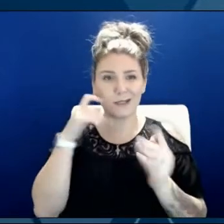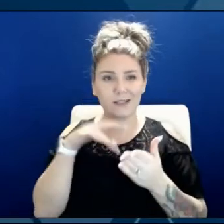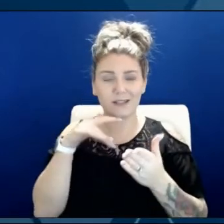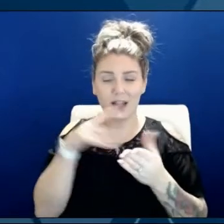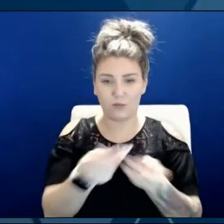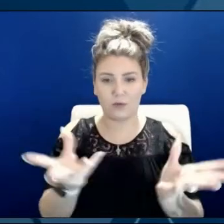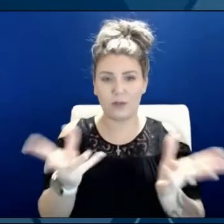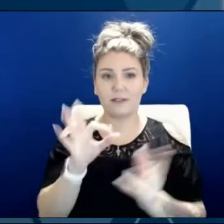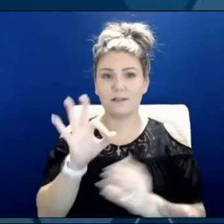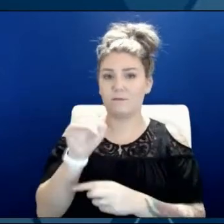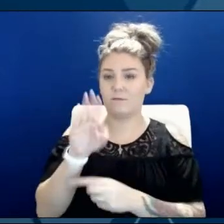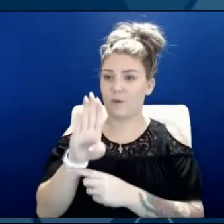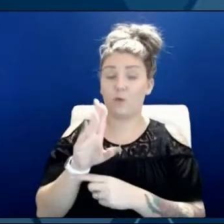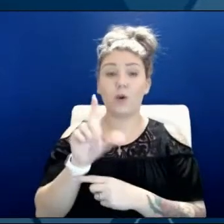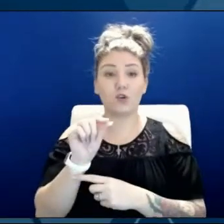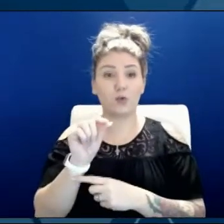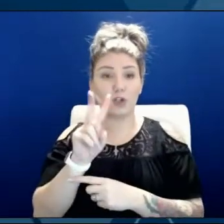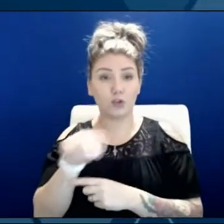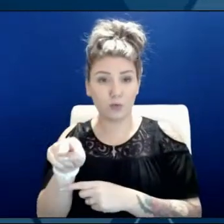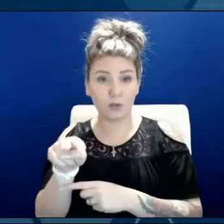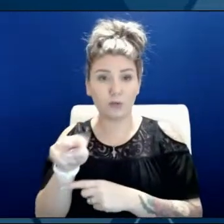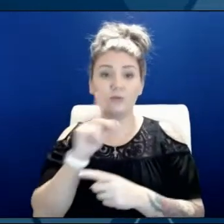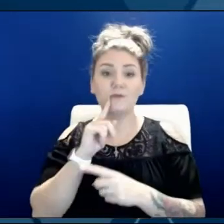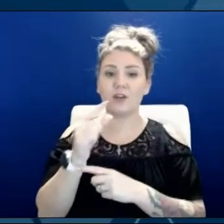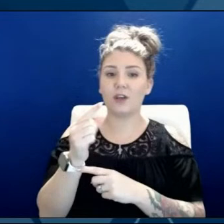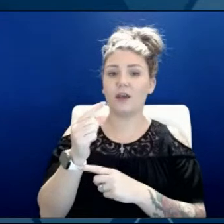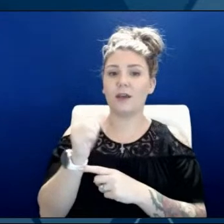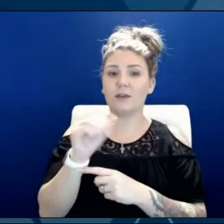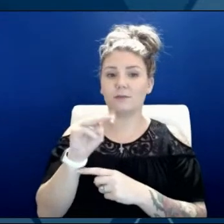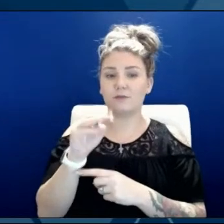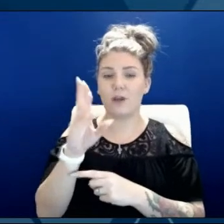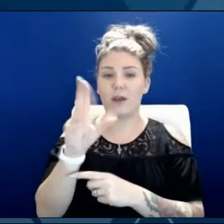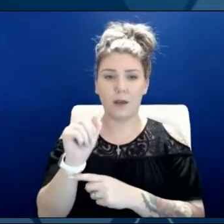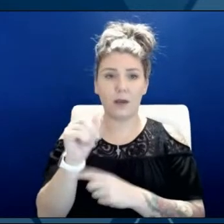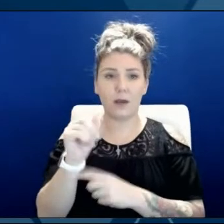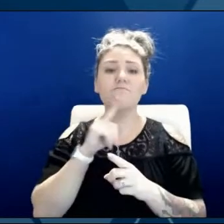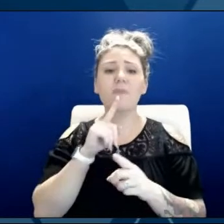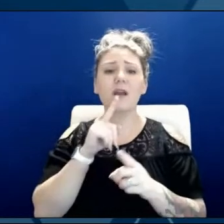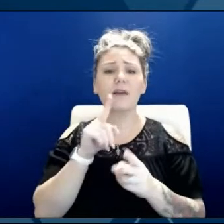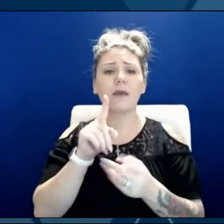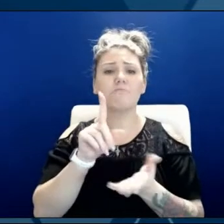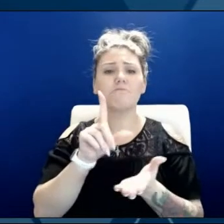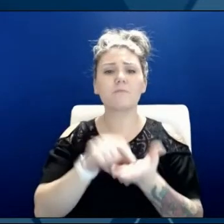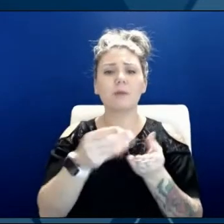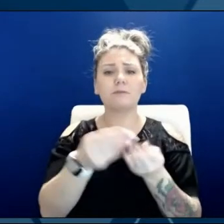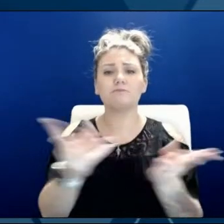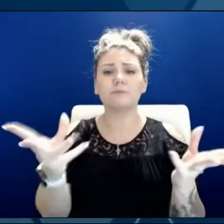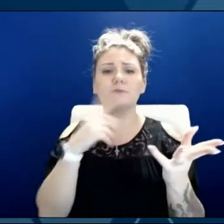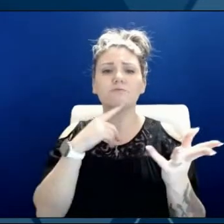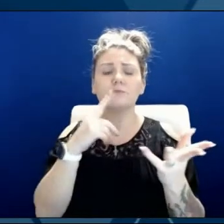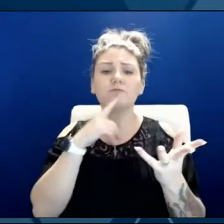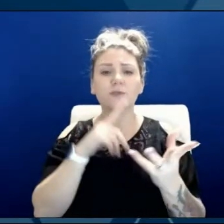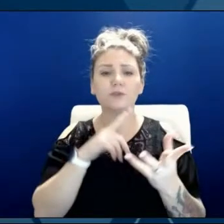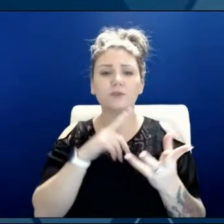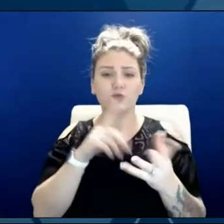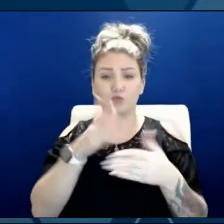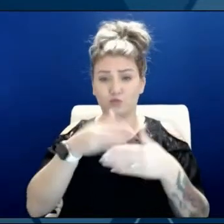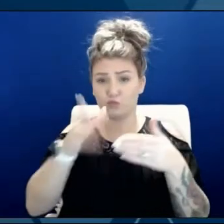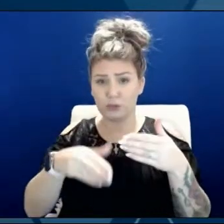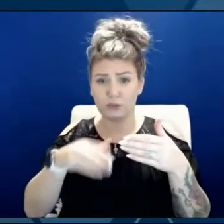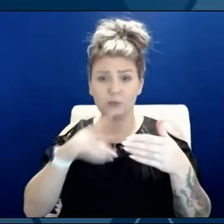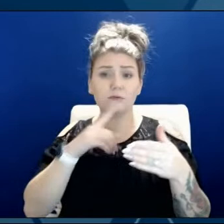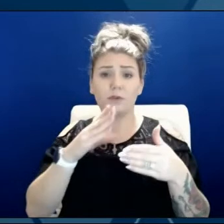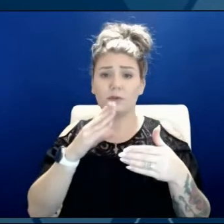2022. JAMA Internal Medicine published the results of a randomized clinical trial that showed ivermectin does not reduce the risk of developing